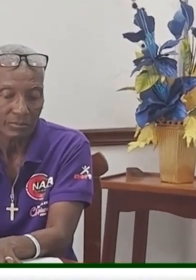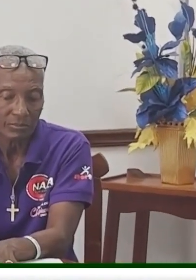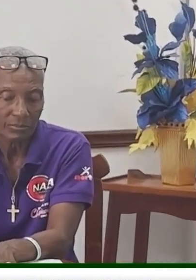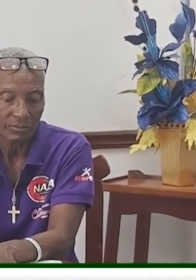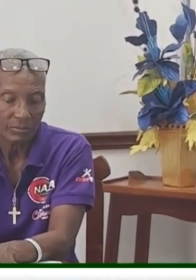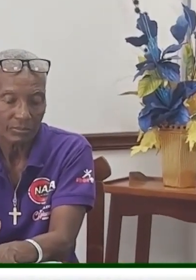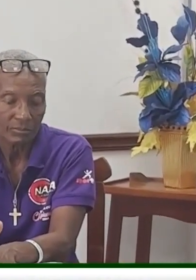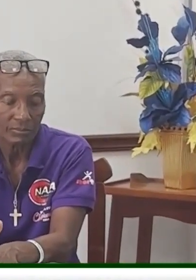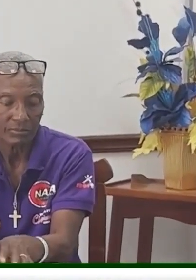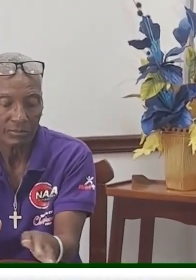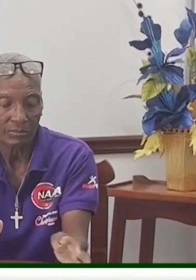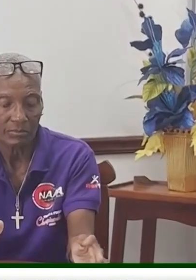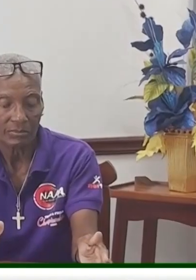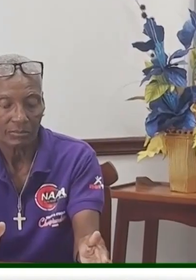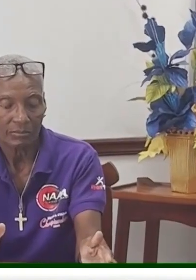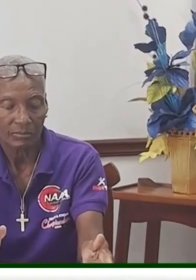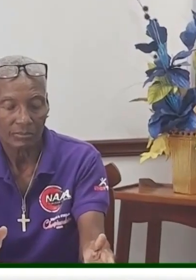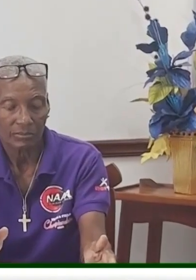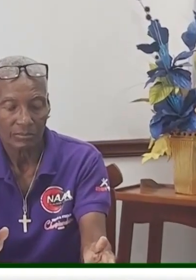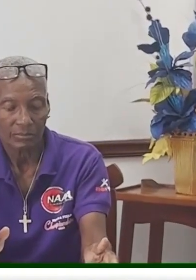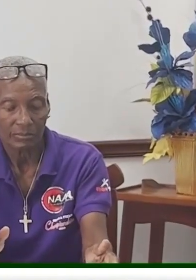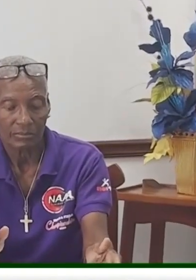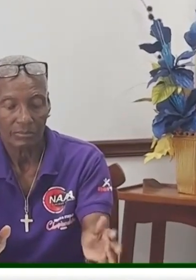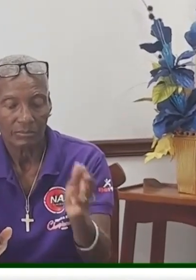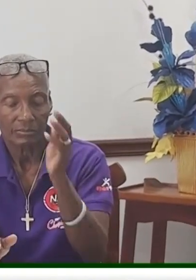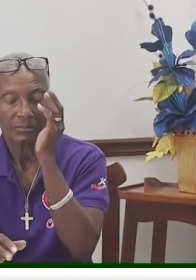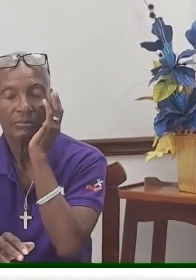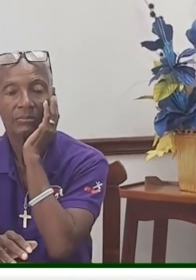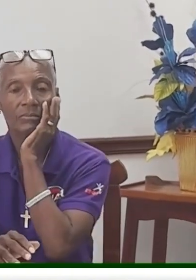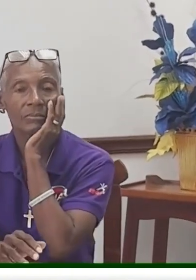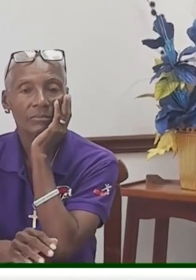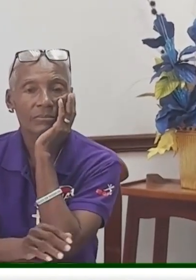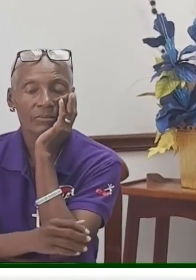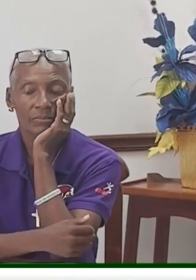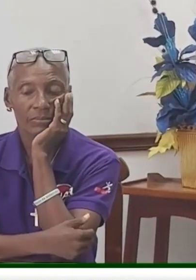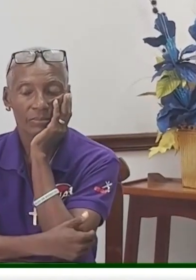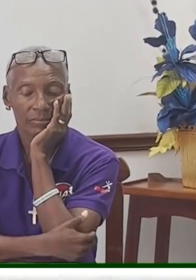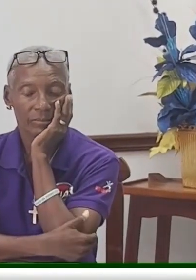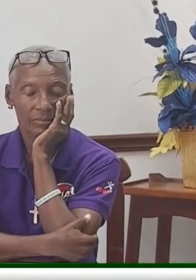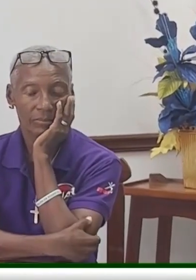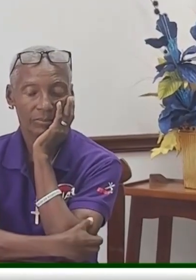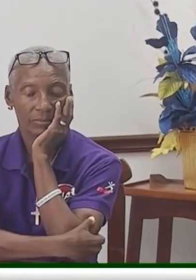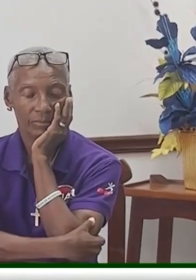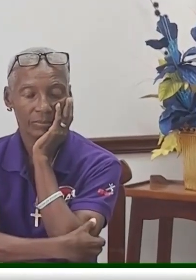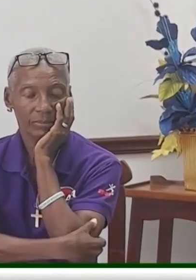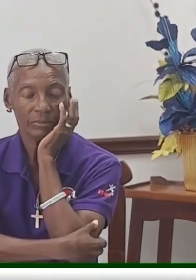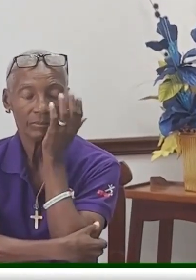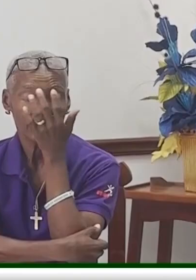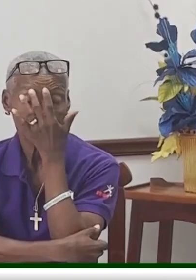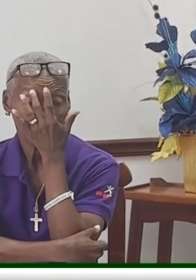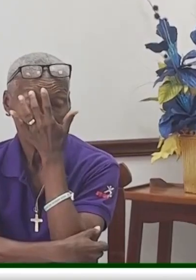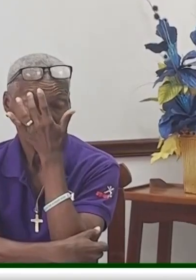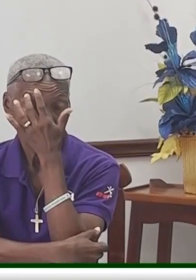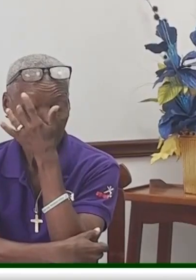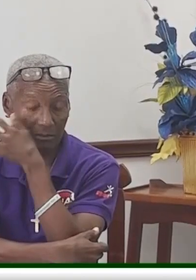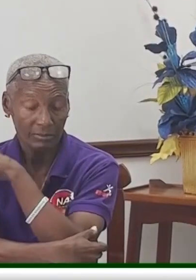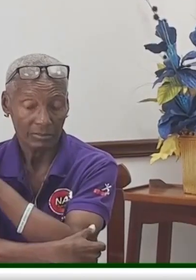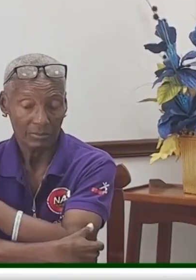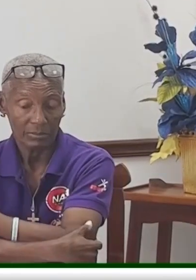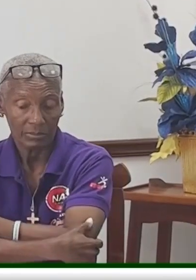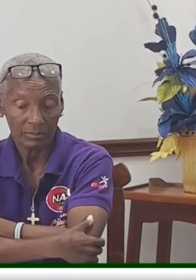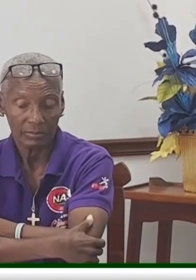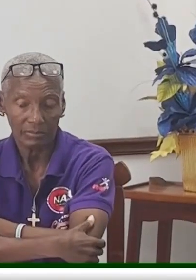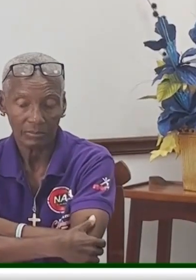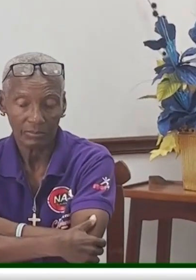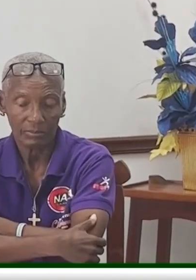athletes can train and throw a shot put, discus, or javelin and share the same space with other activities. Therefore, our